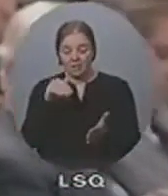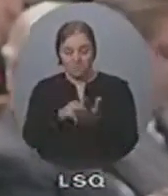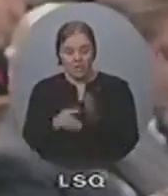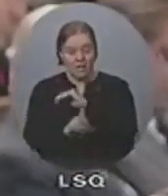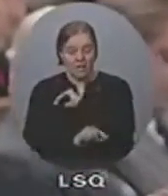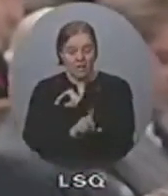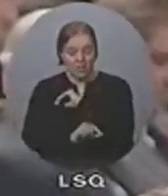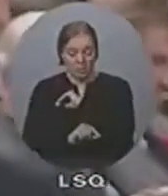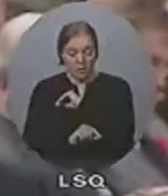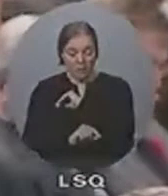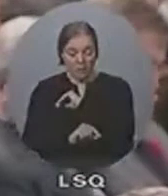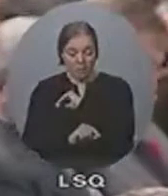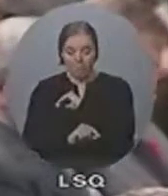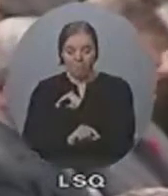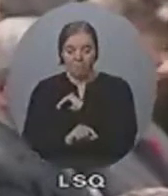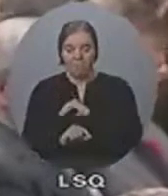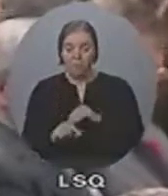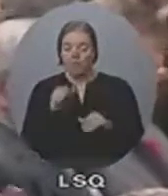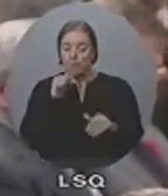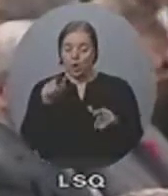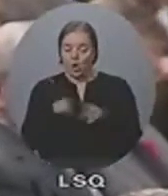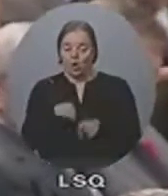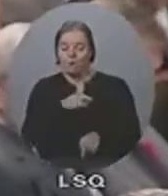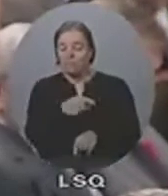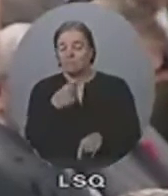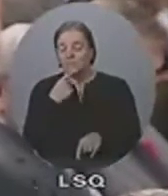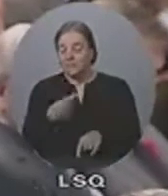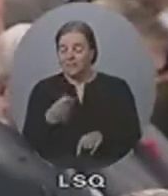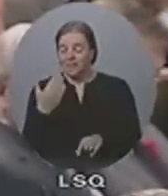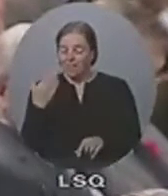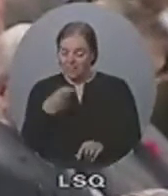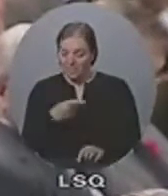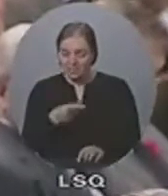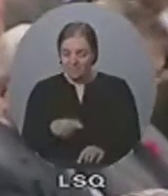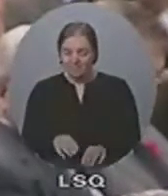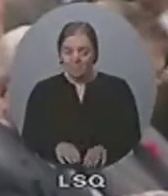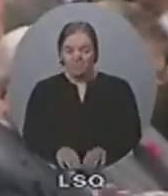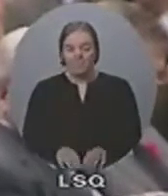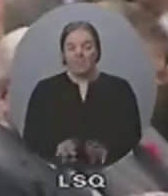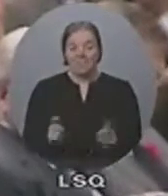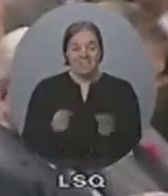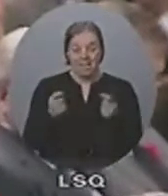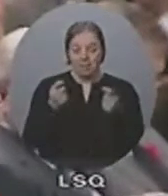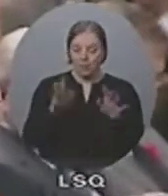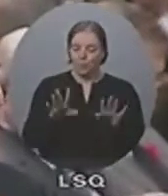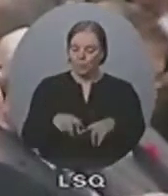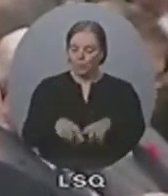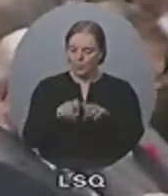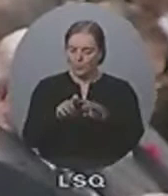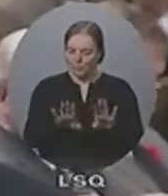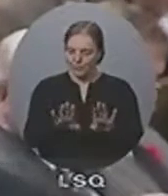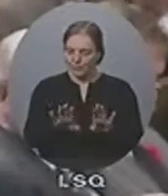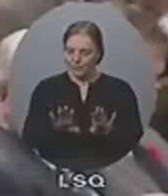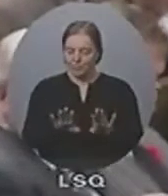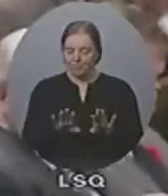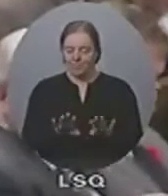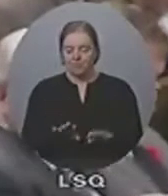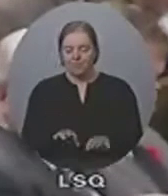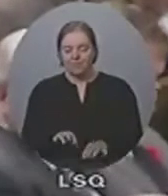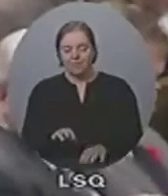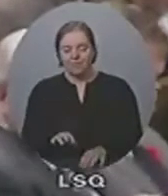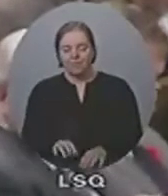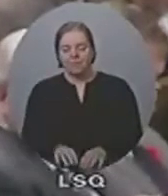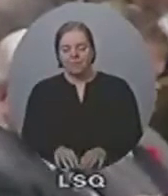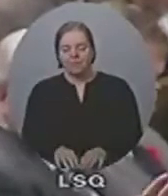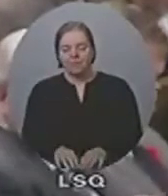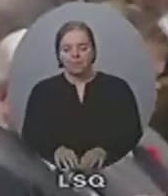forward. Now, before they start to celebrate, the reality is, over this same period of time, the labour market grew by 450,000